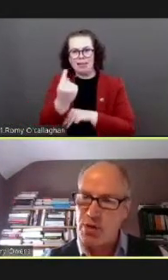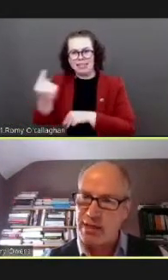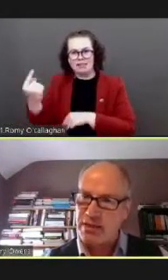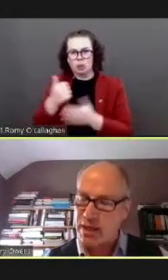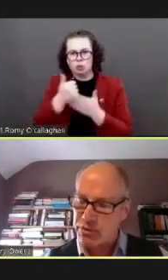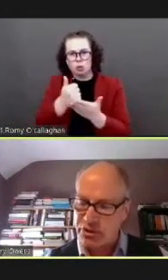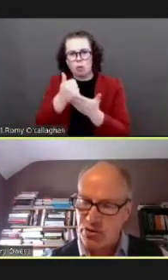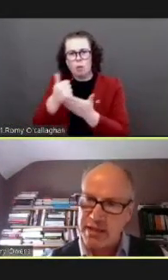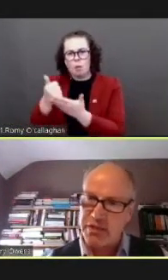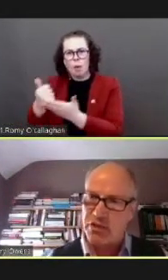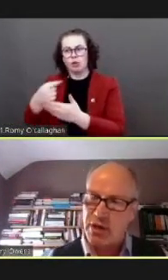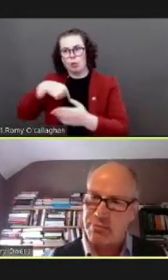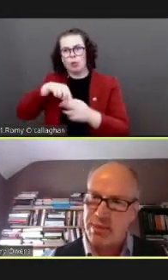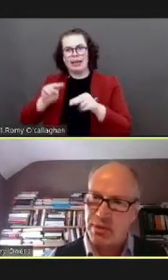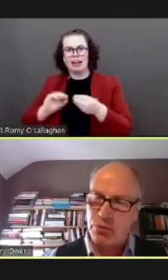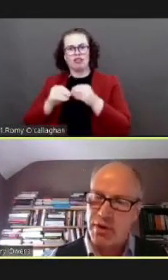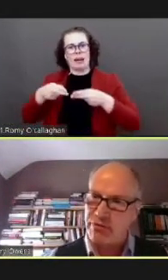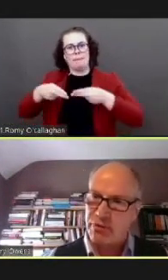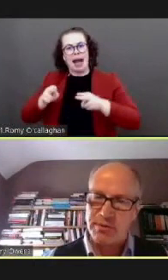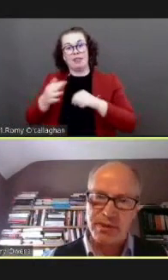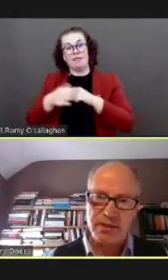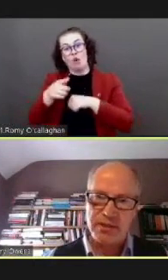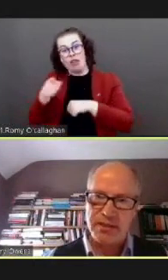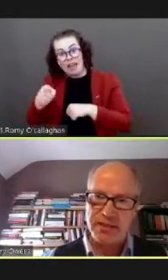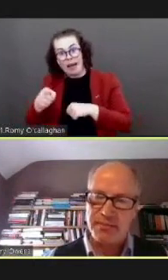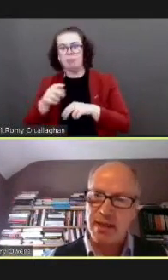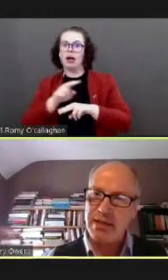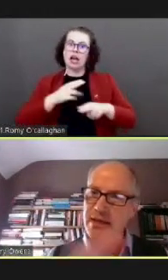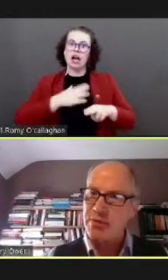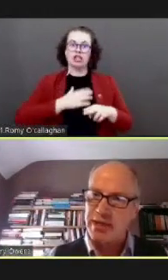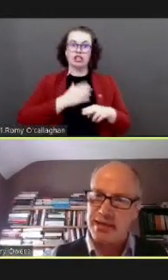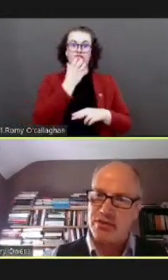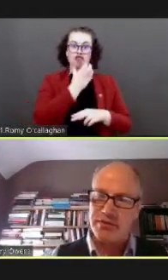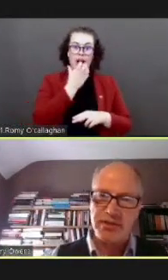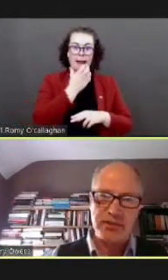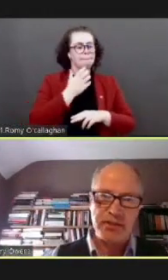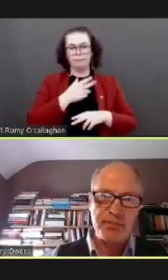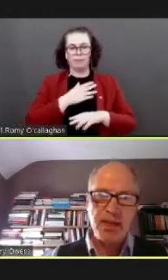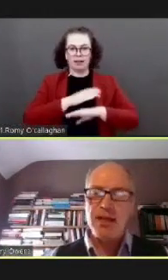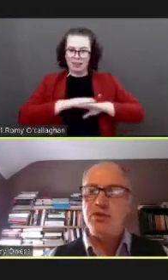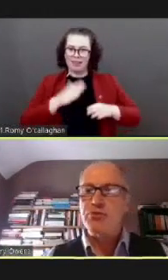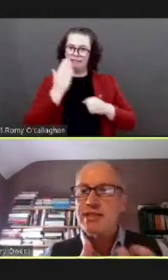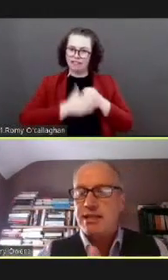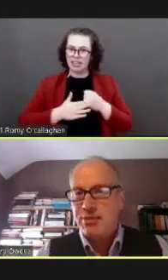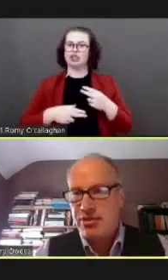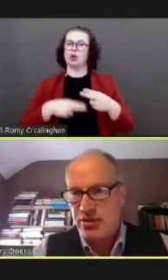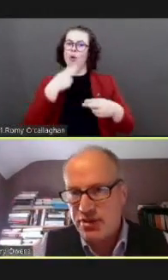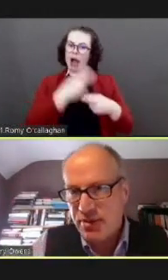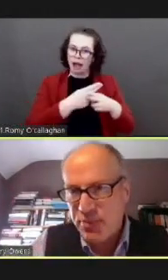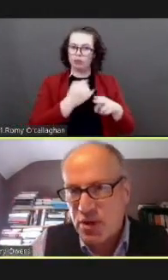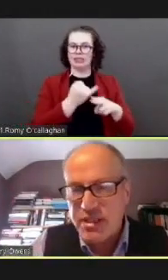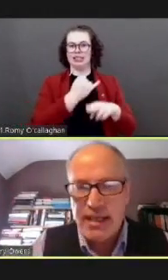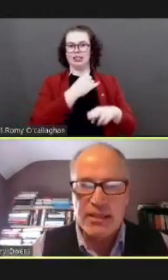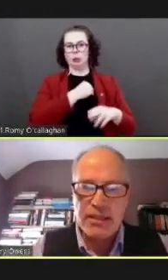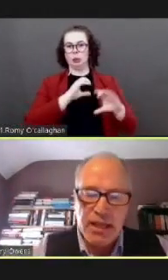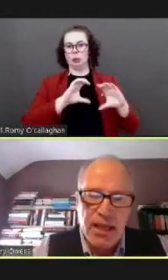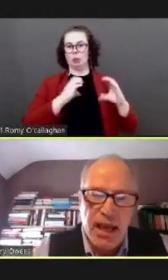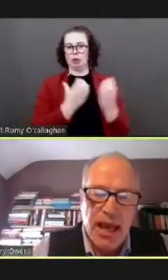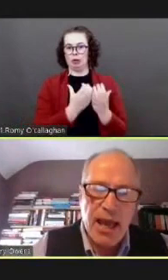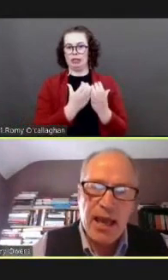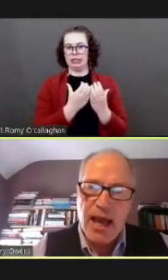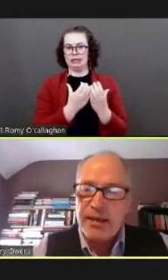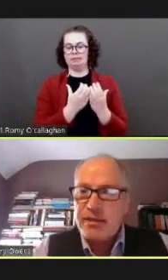So very practical, and we're trying to direct people away from the criminal justice system. That's what the gate service does. The resettlement service, our